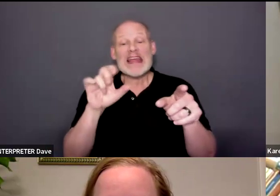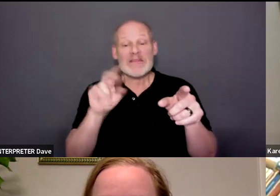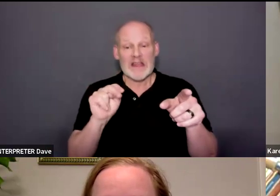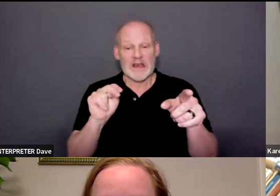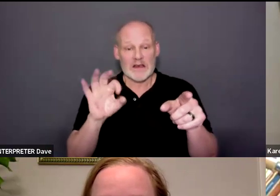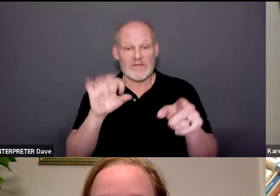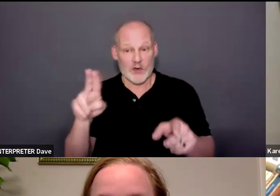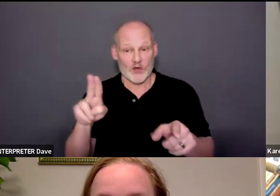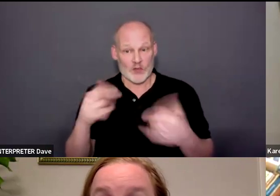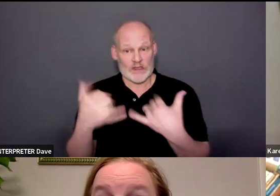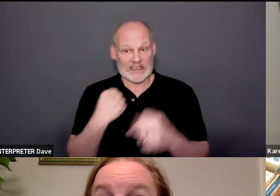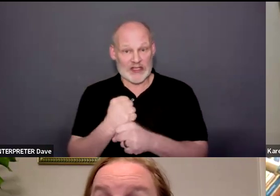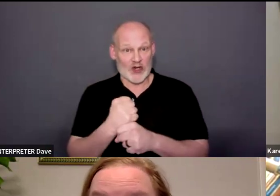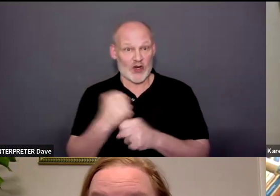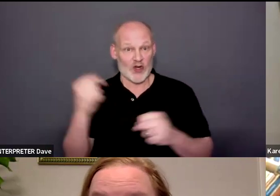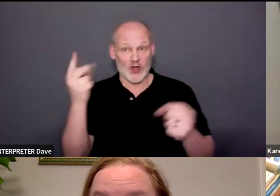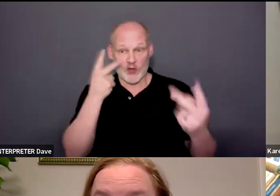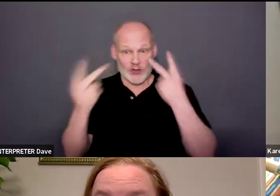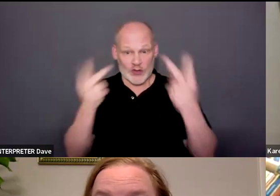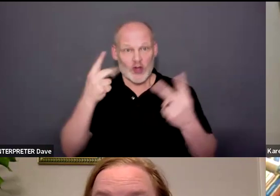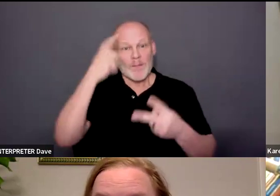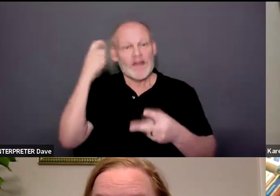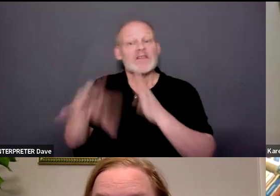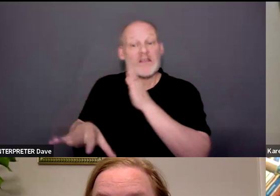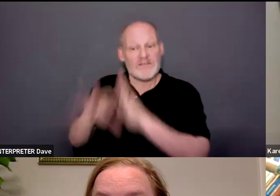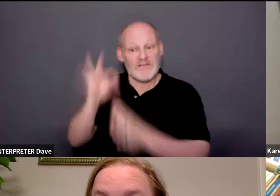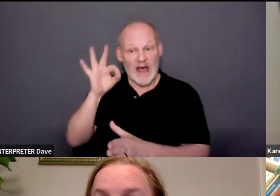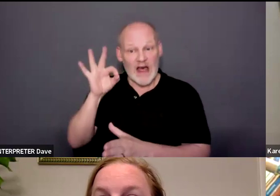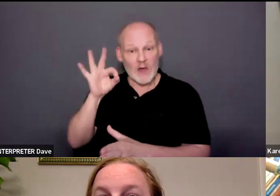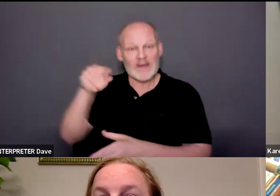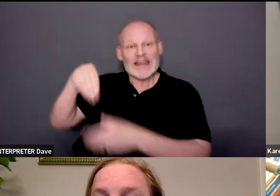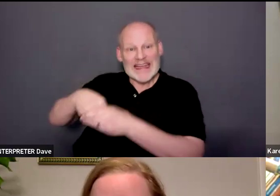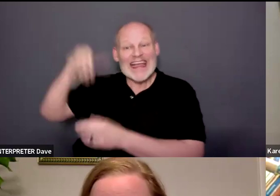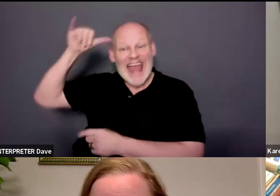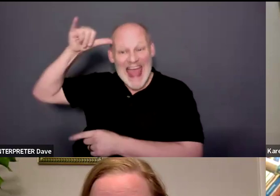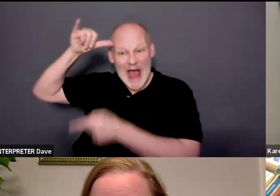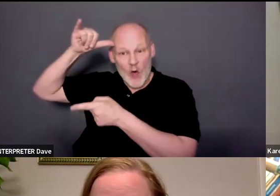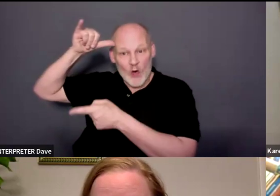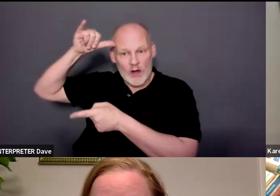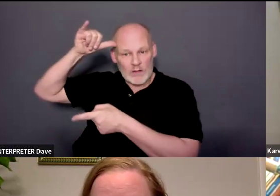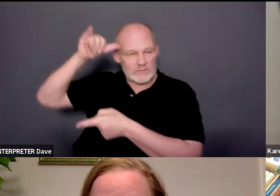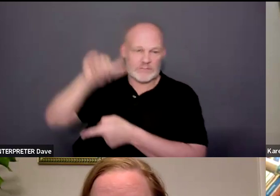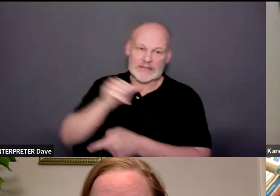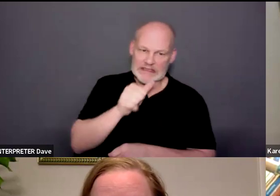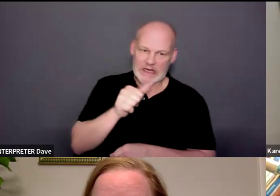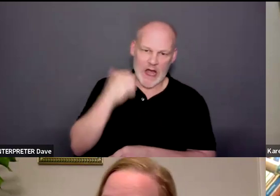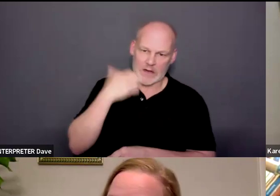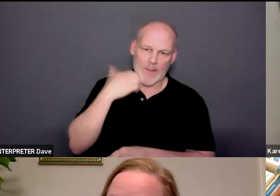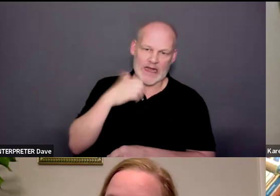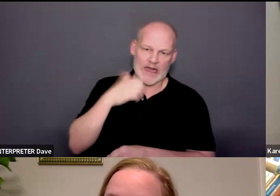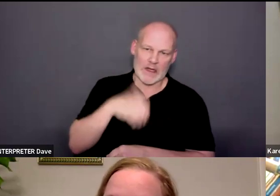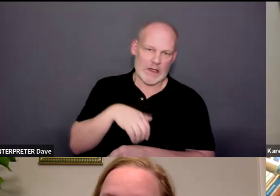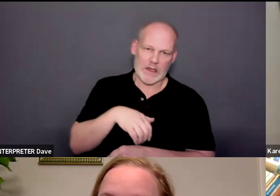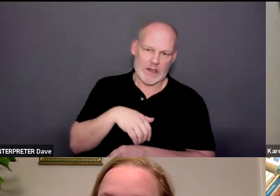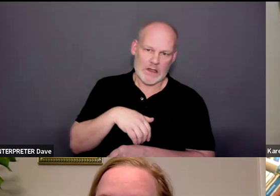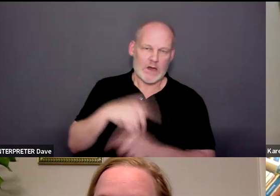in the news this year because it was found in cattle, it was found in cows, which is not common, and was